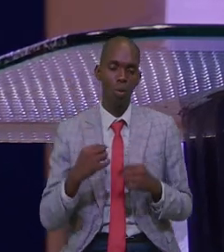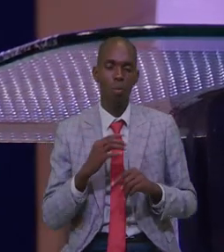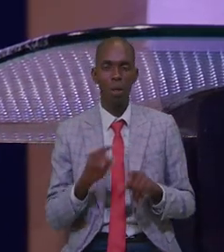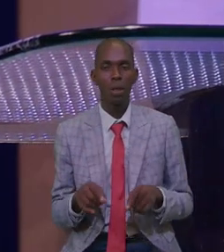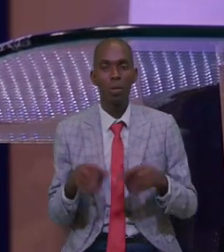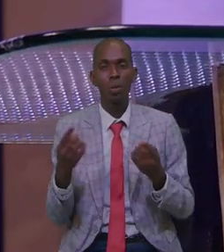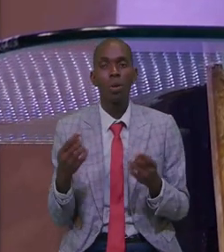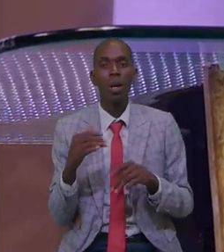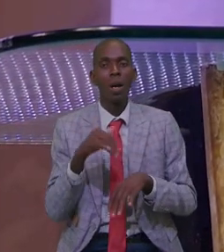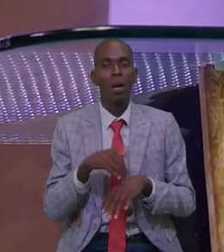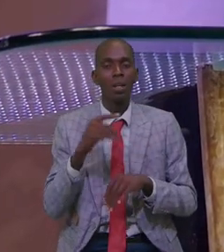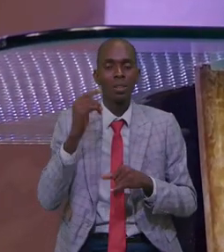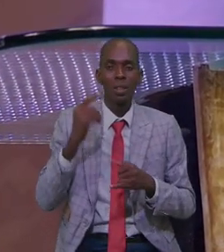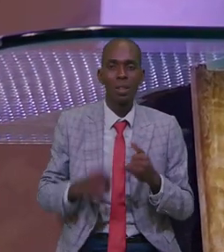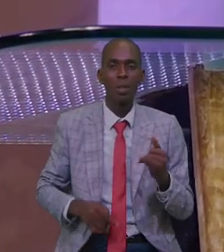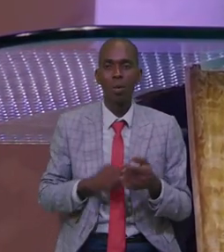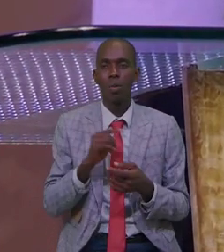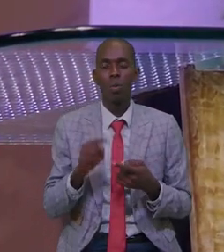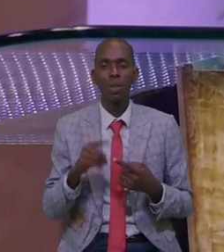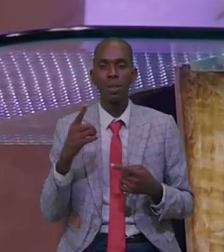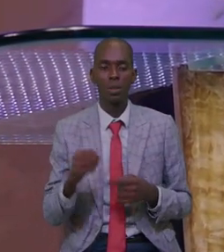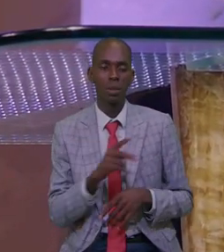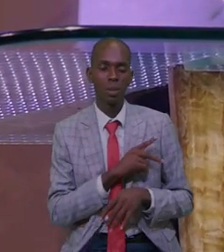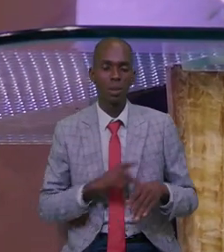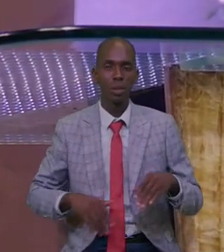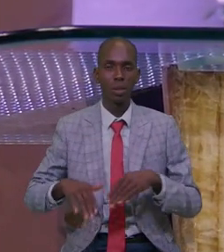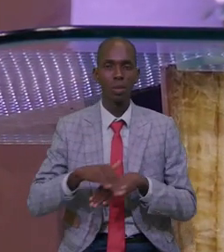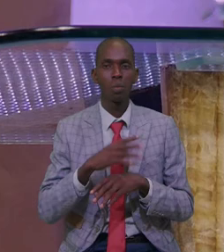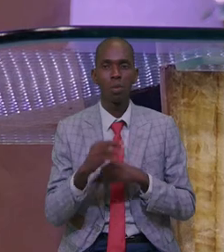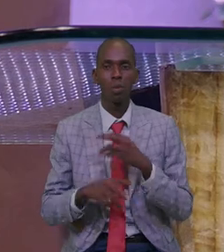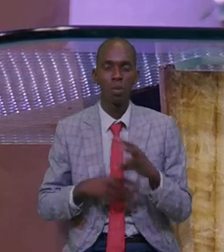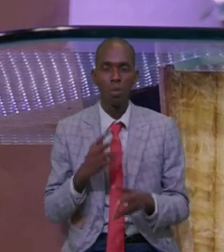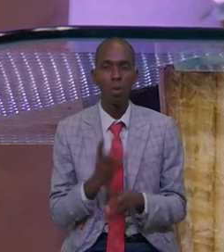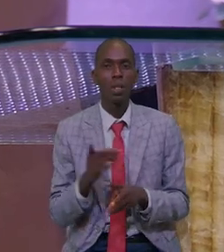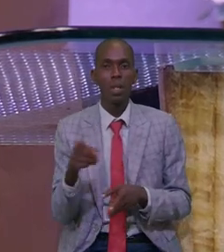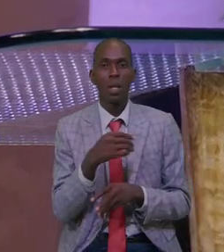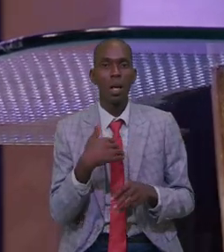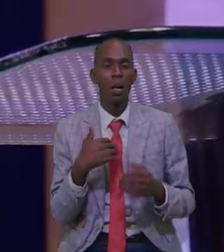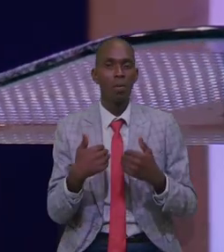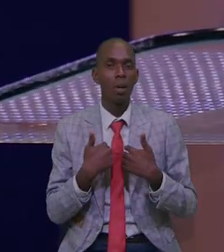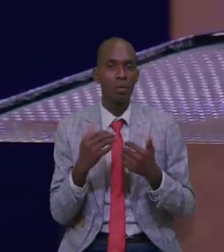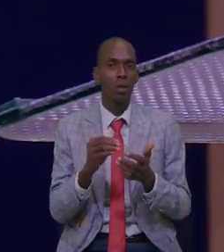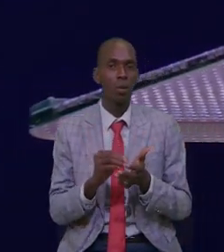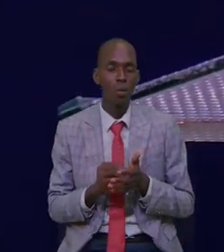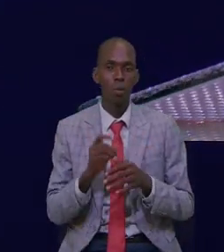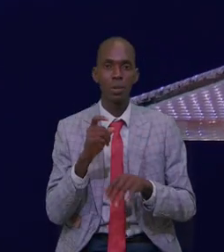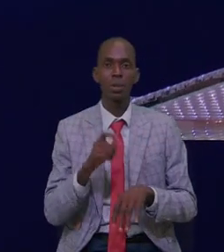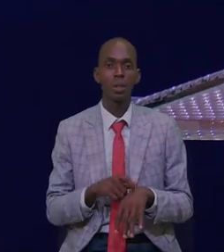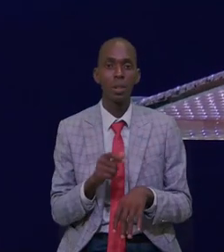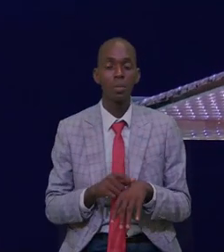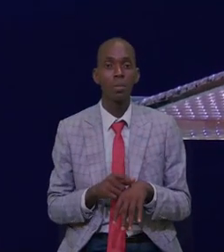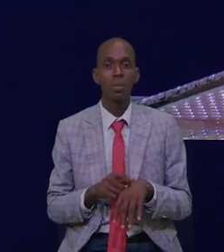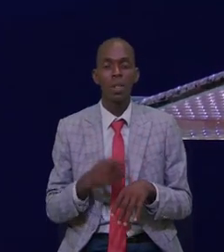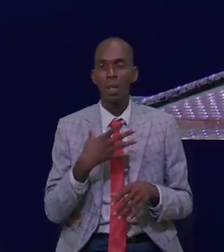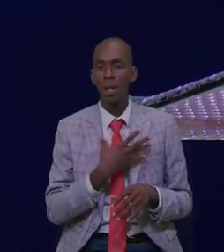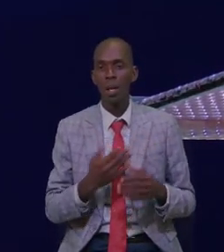end, that the kingdoms of the world, they have had their own day, they have had their own time. Now God has his own